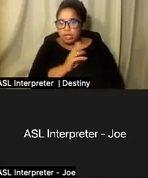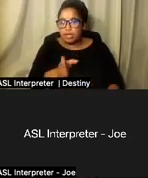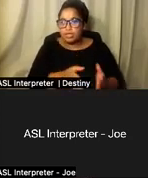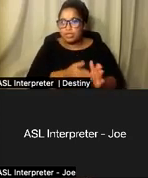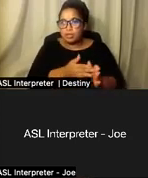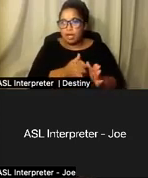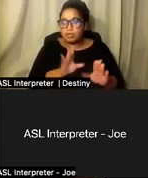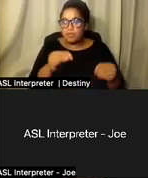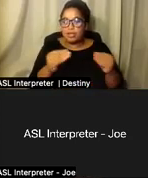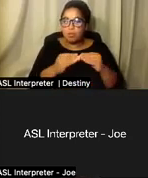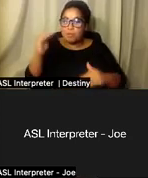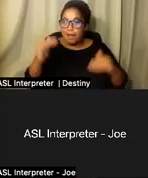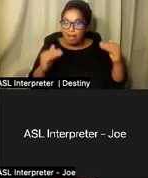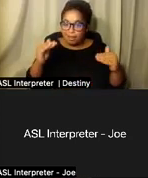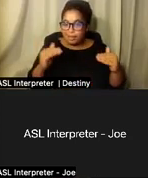balance